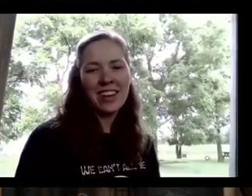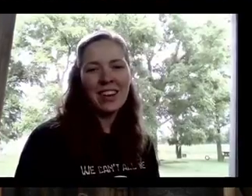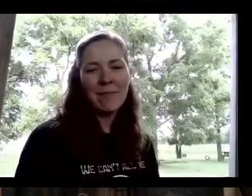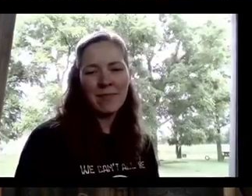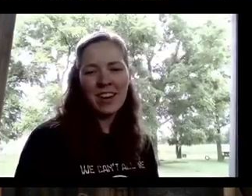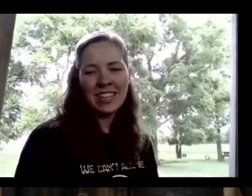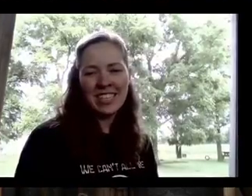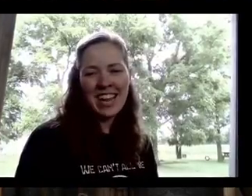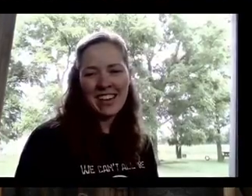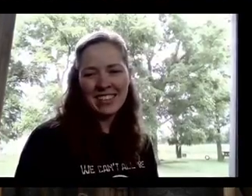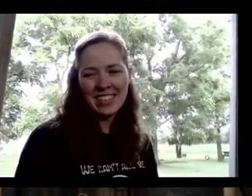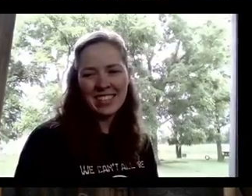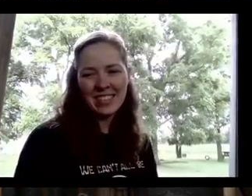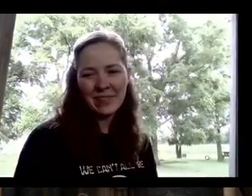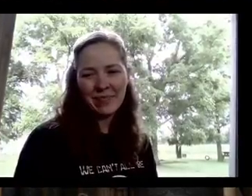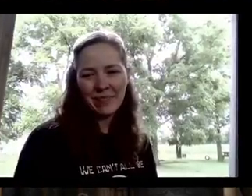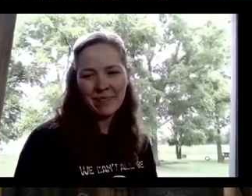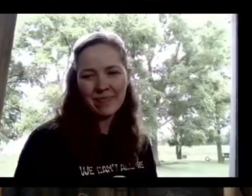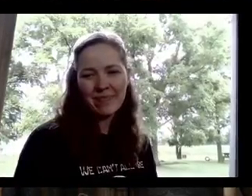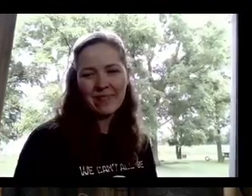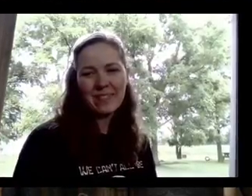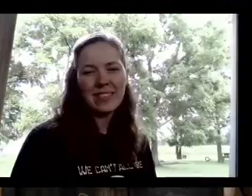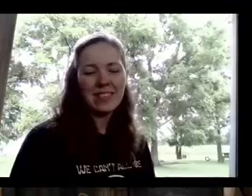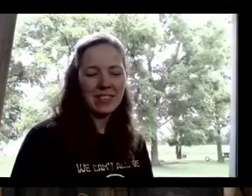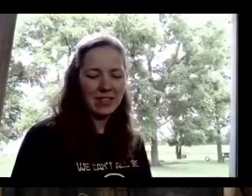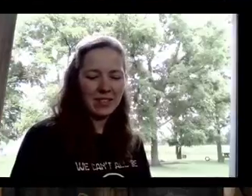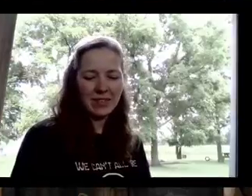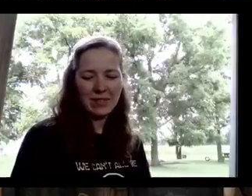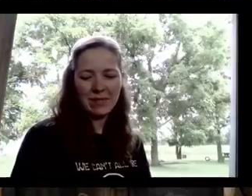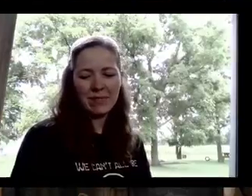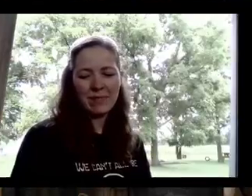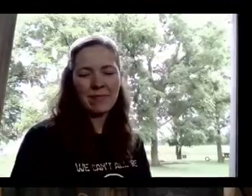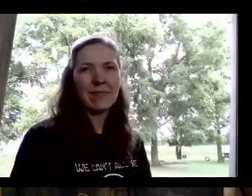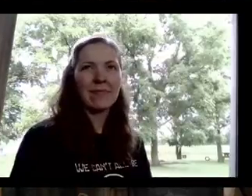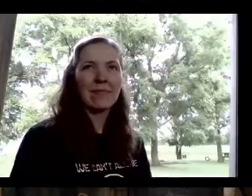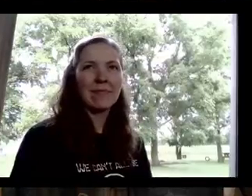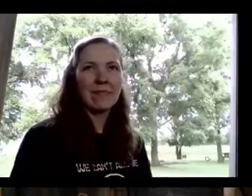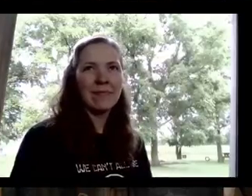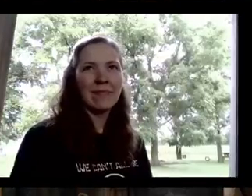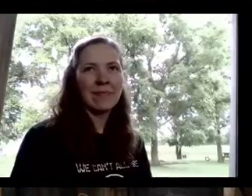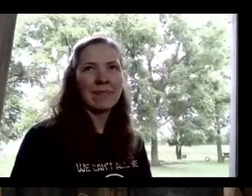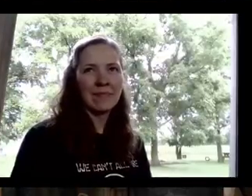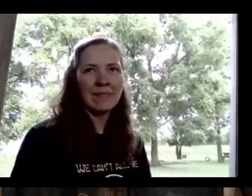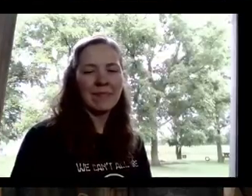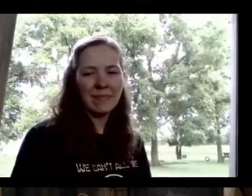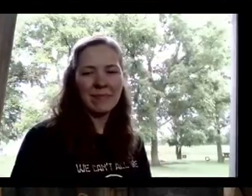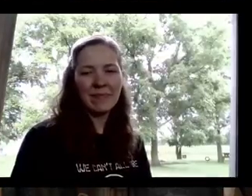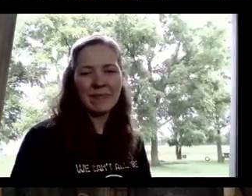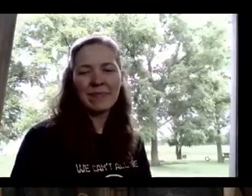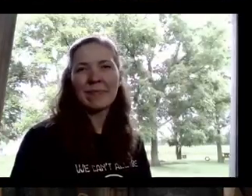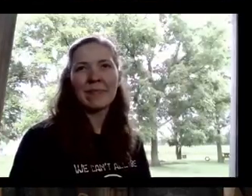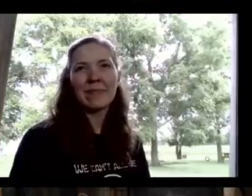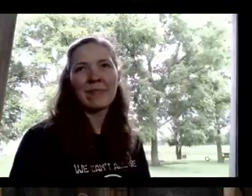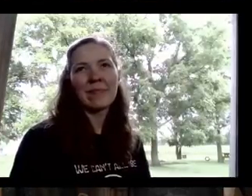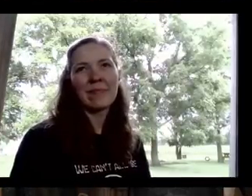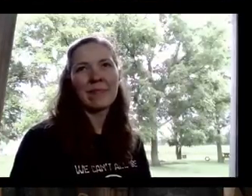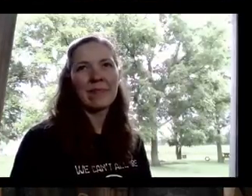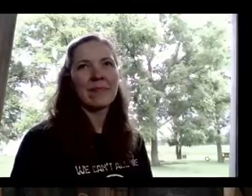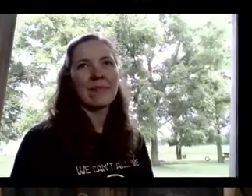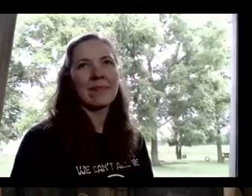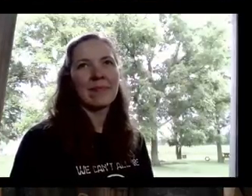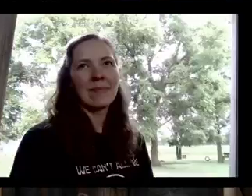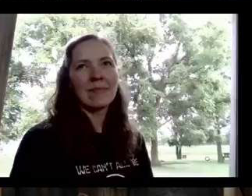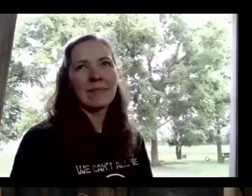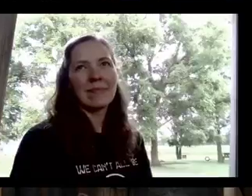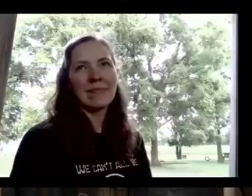and got it sent out. Yeah, it takes a lot to put together those sometimes, so. Mm-hmm. And to make sure we're not feeding